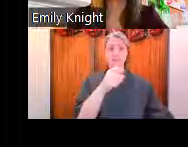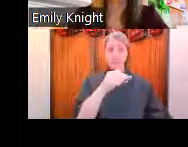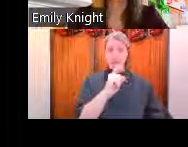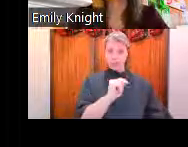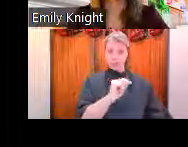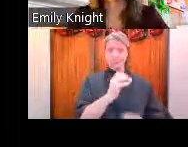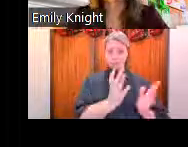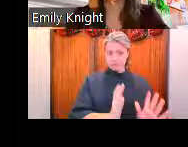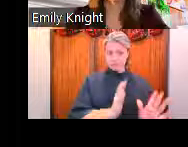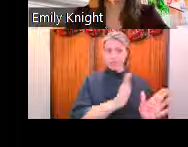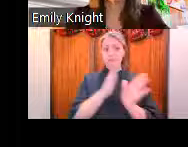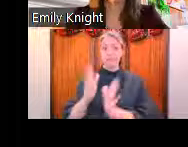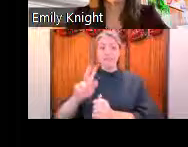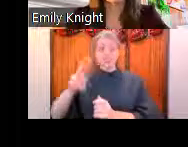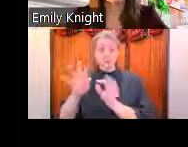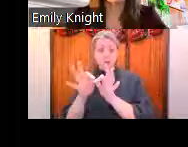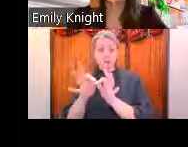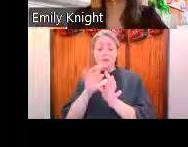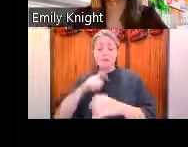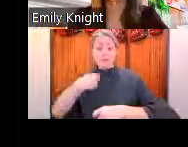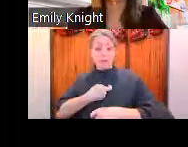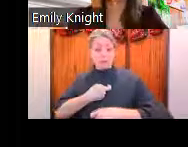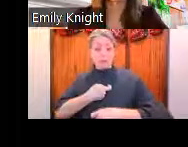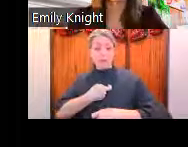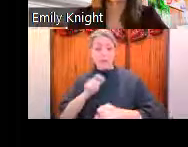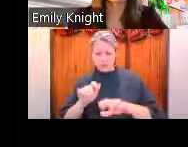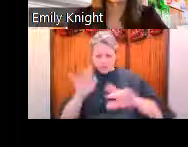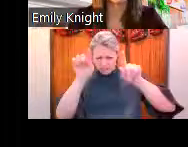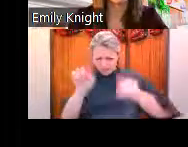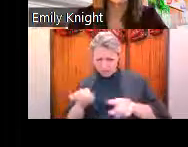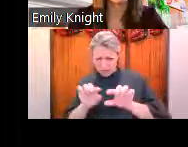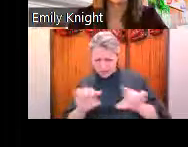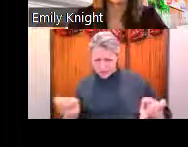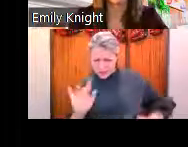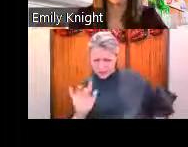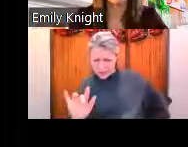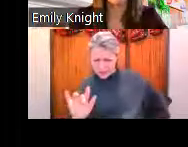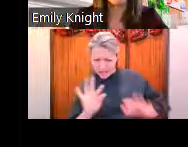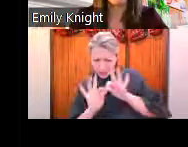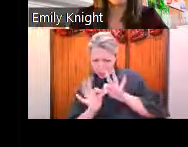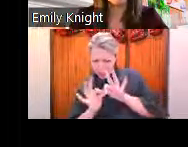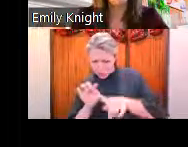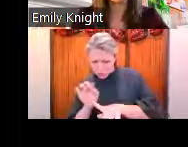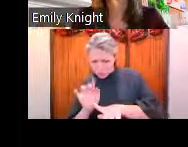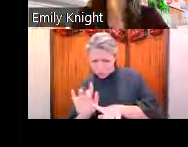have Spanish live interpretation if you click interpretation on the bottom of your screen.